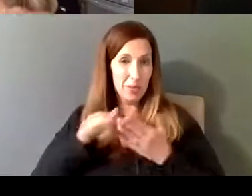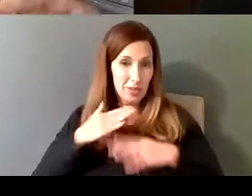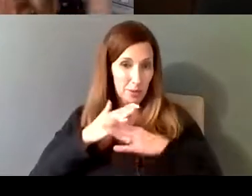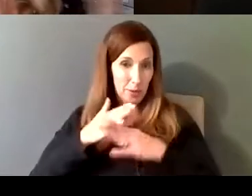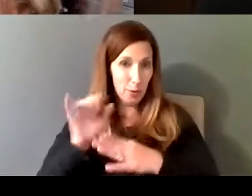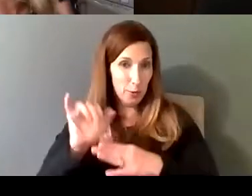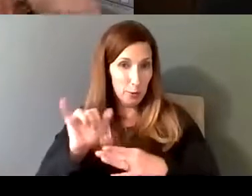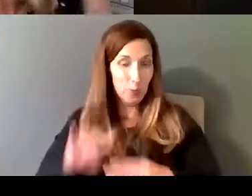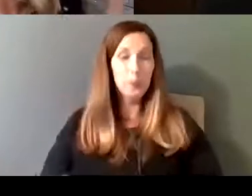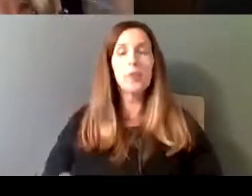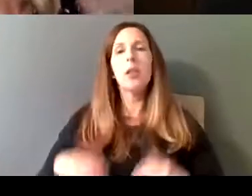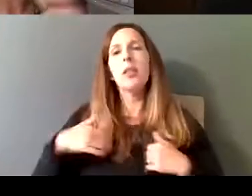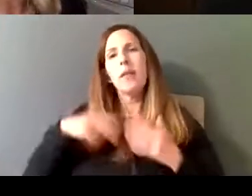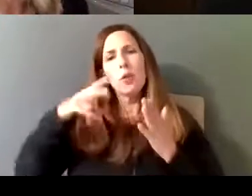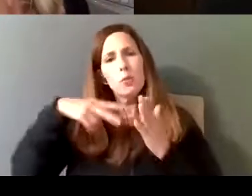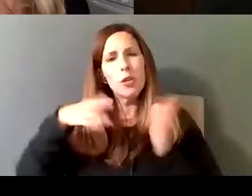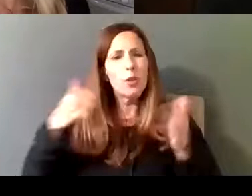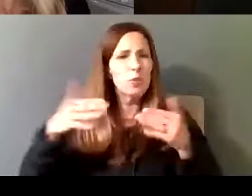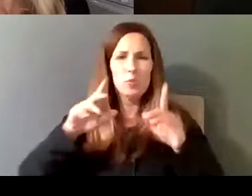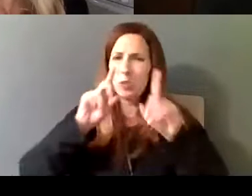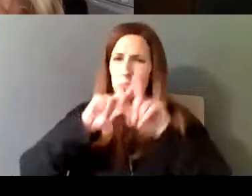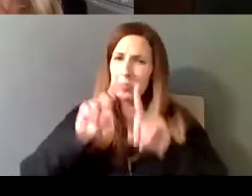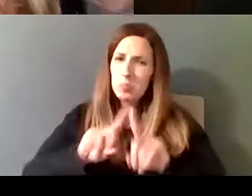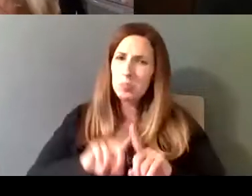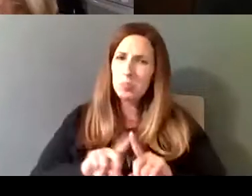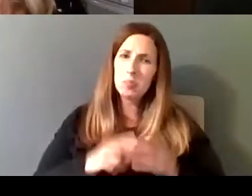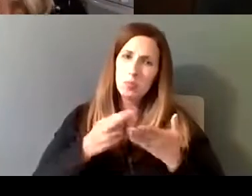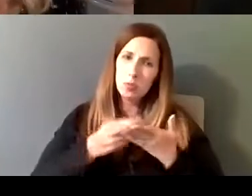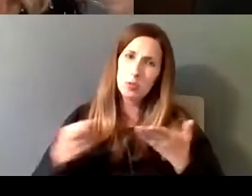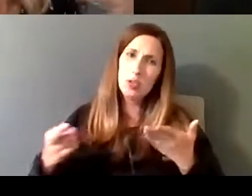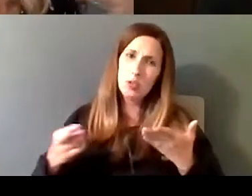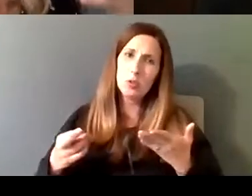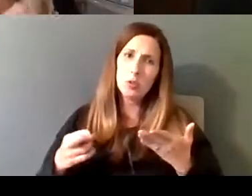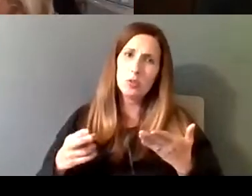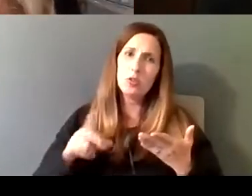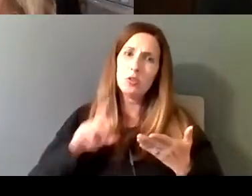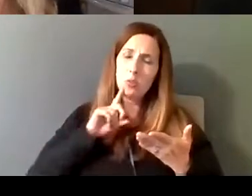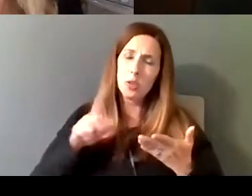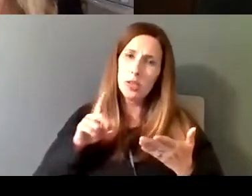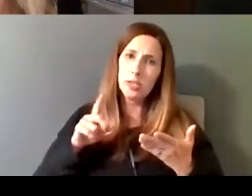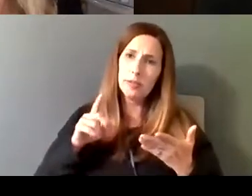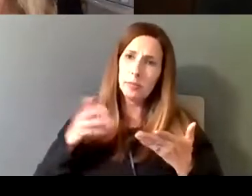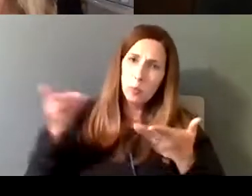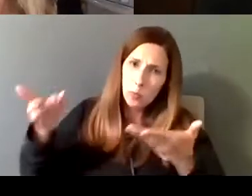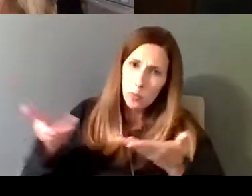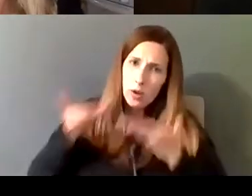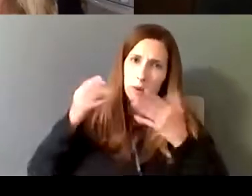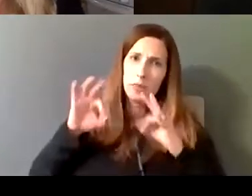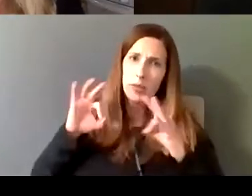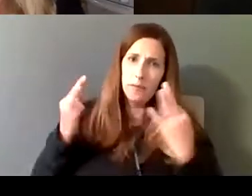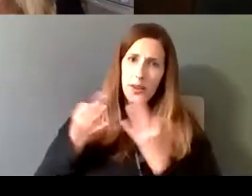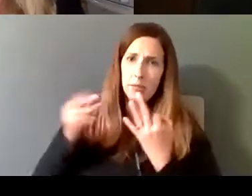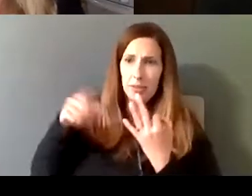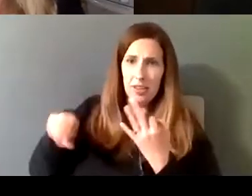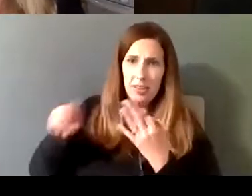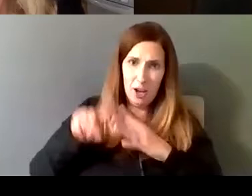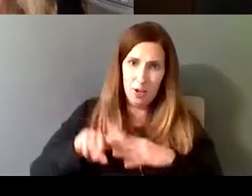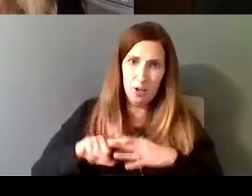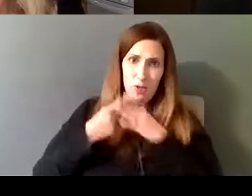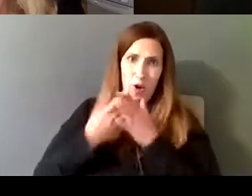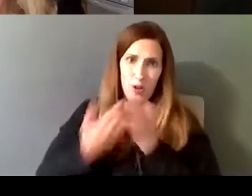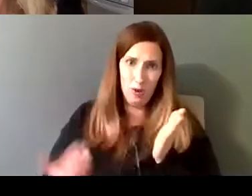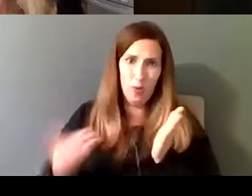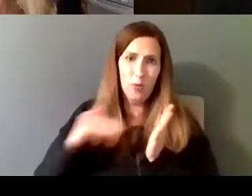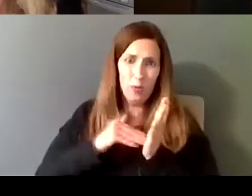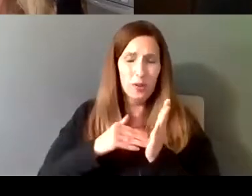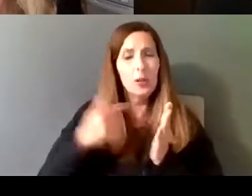They also have a reading room. They have all sorts of resources to really embrace the families as they're starting over, because we all know that kids,